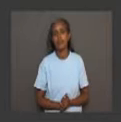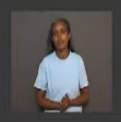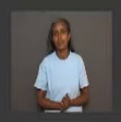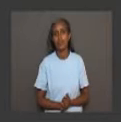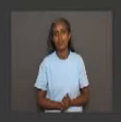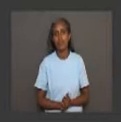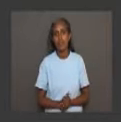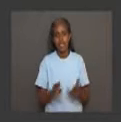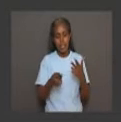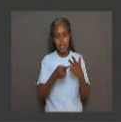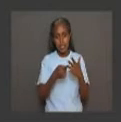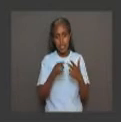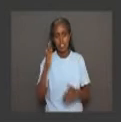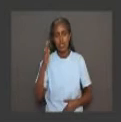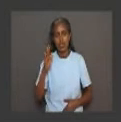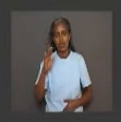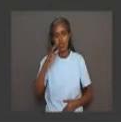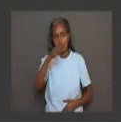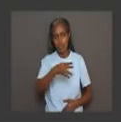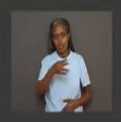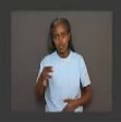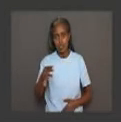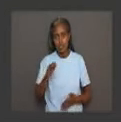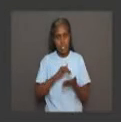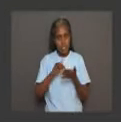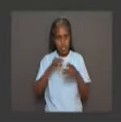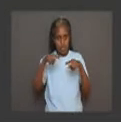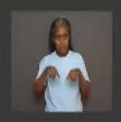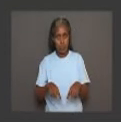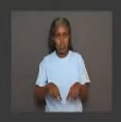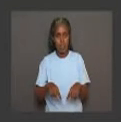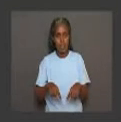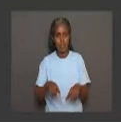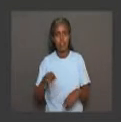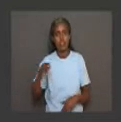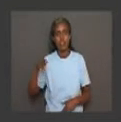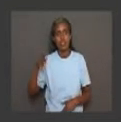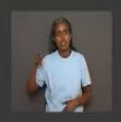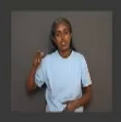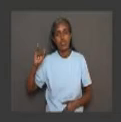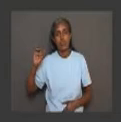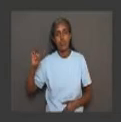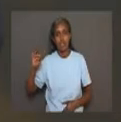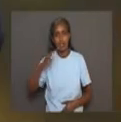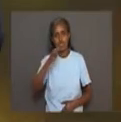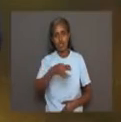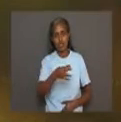The third type of chart that we will study today is the pie